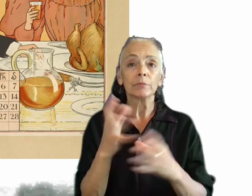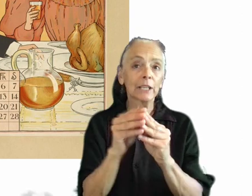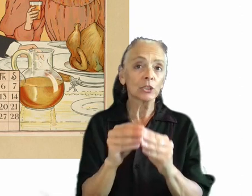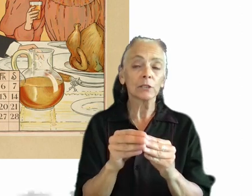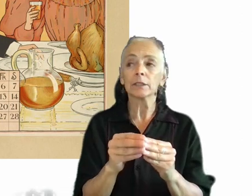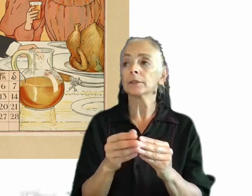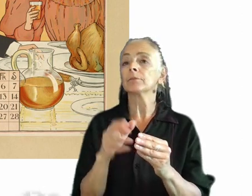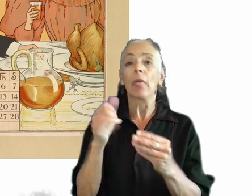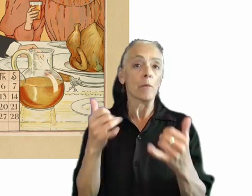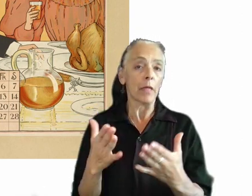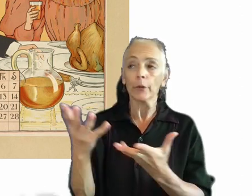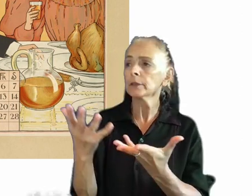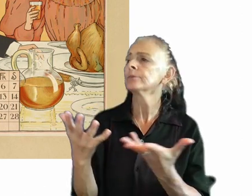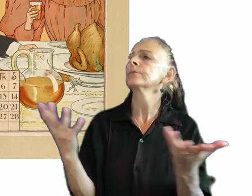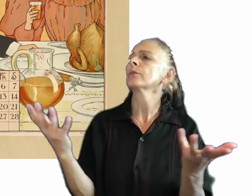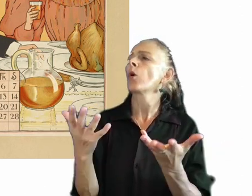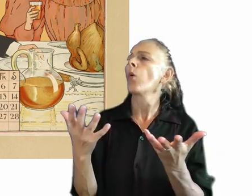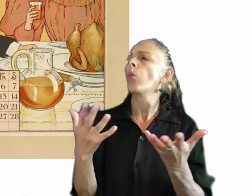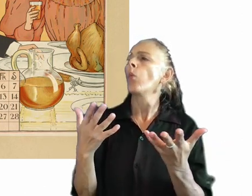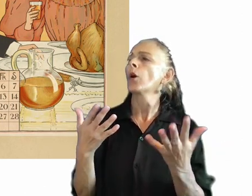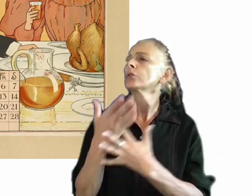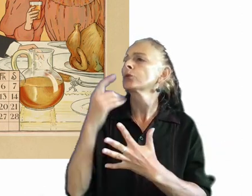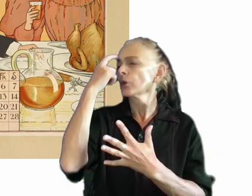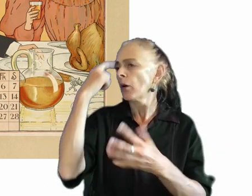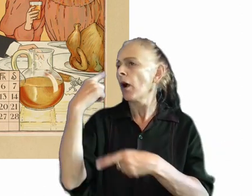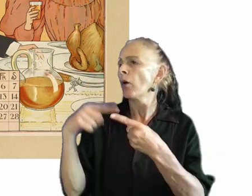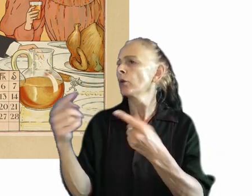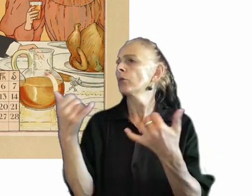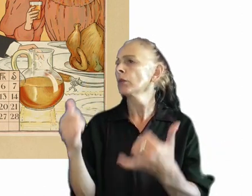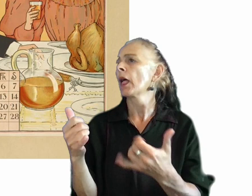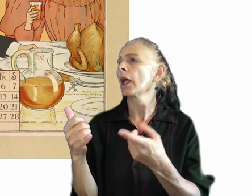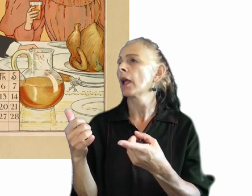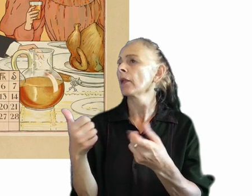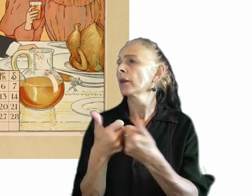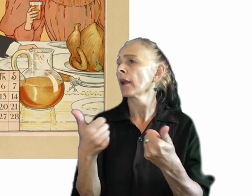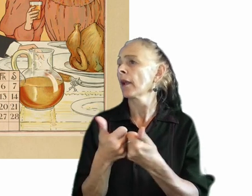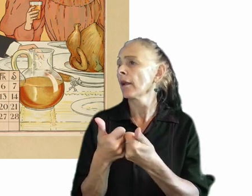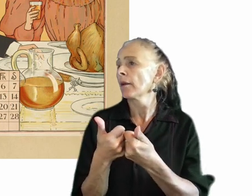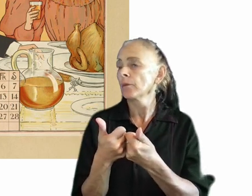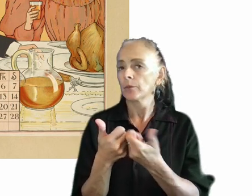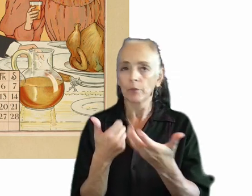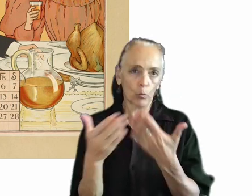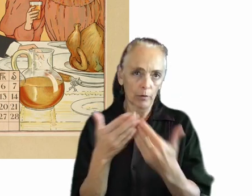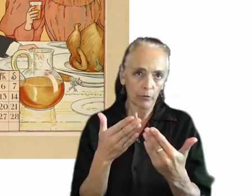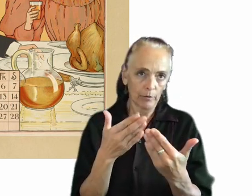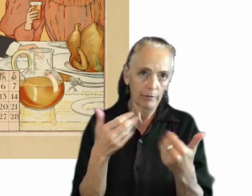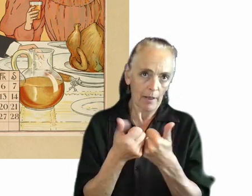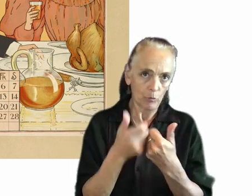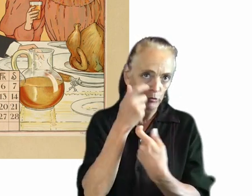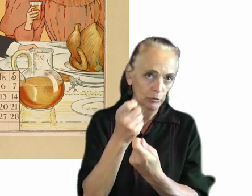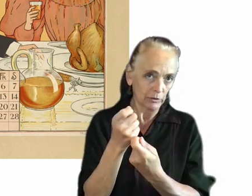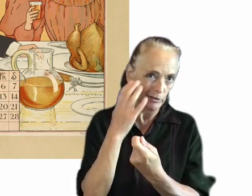player that you're talking to you know what goes through your mind when you play the game that you want to have them talk about